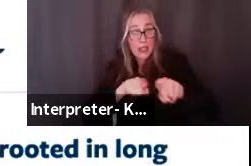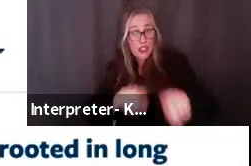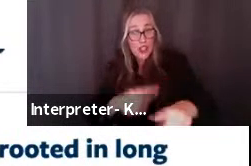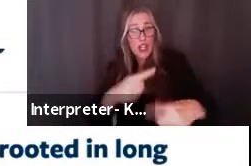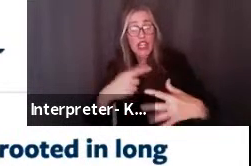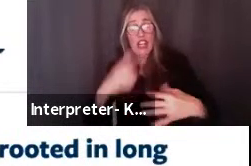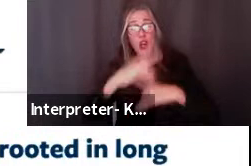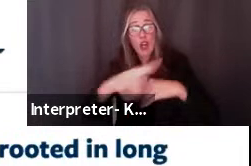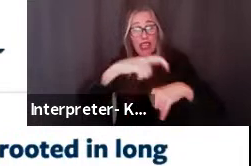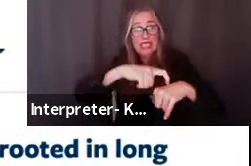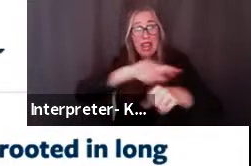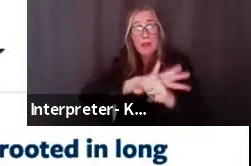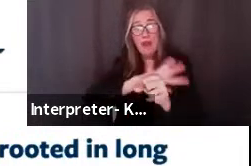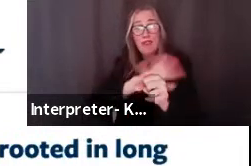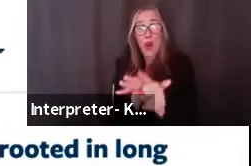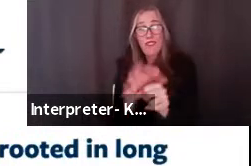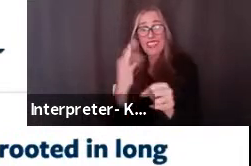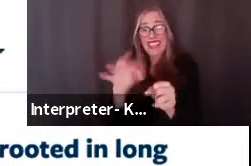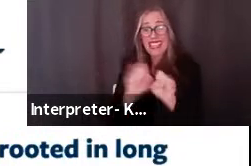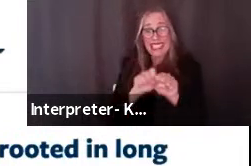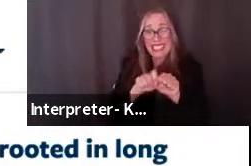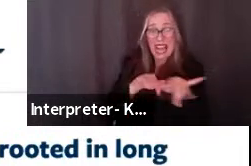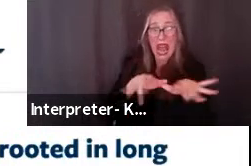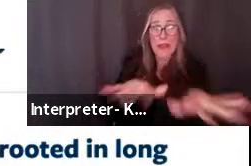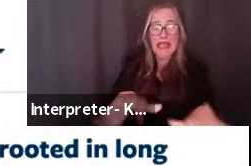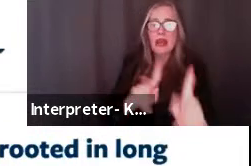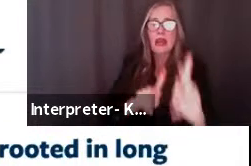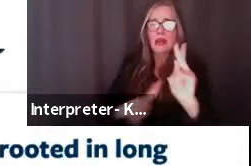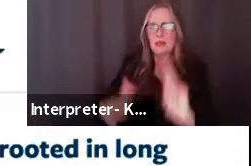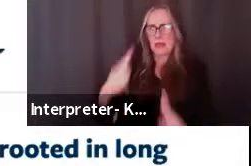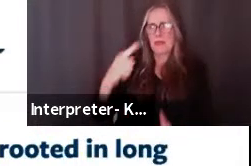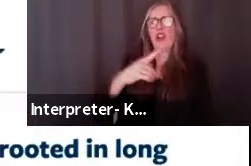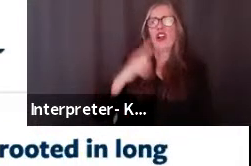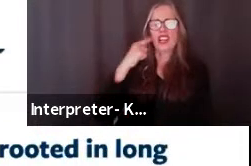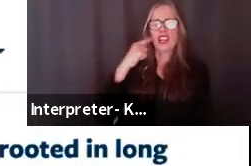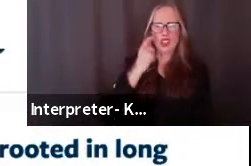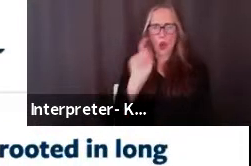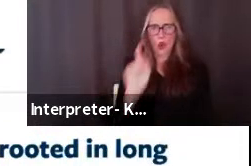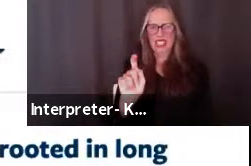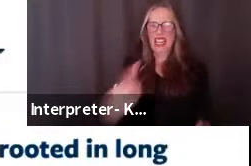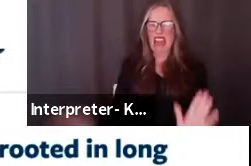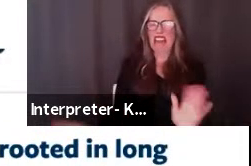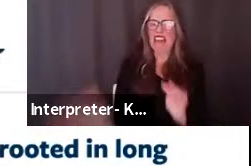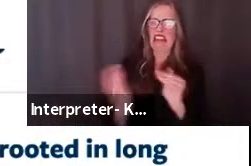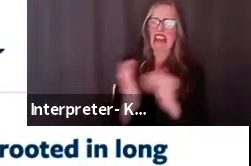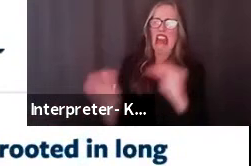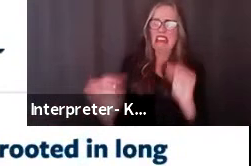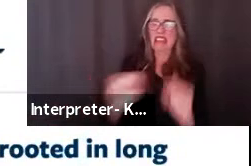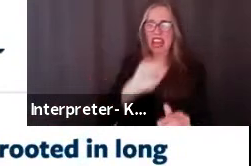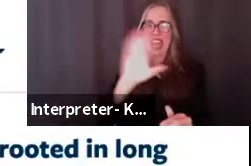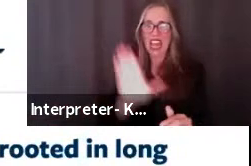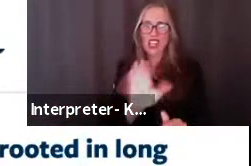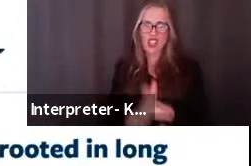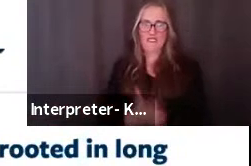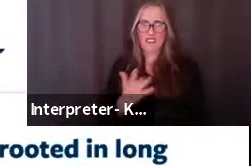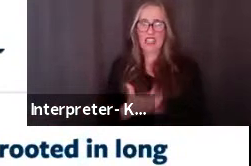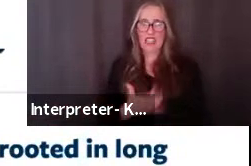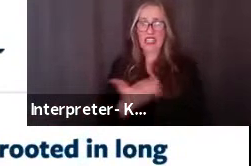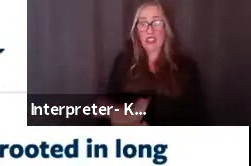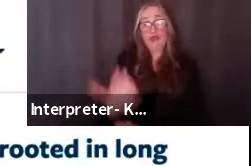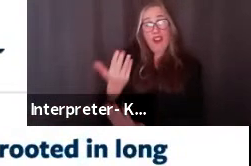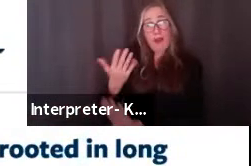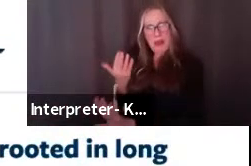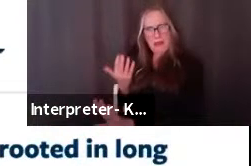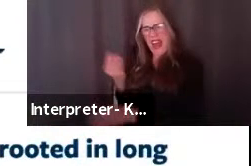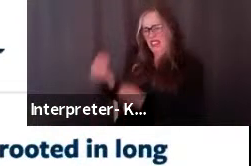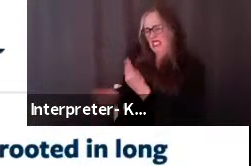pandemic scholars and activists noted that the anti-asian sentiment of the past persists to the state despite the repeal